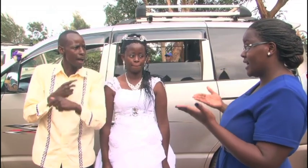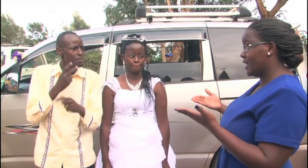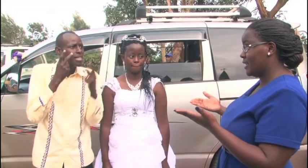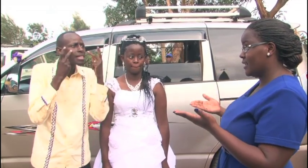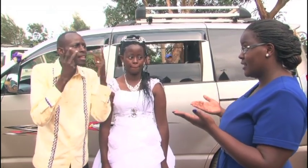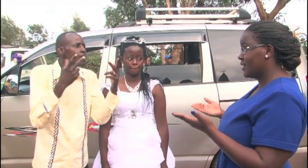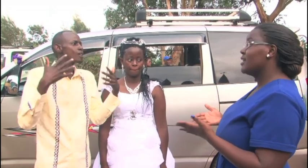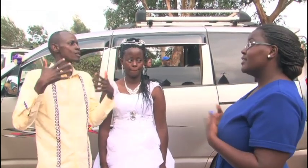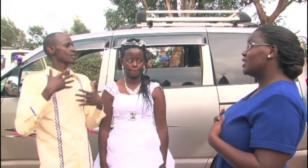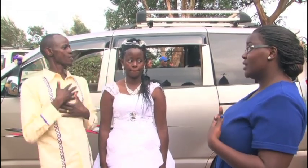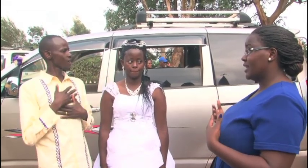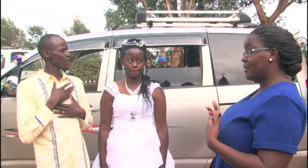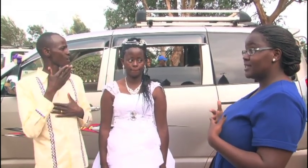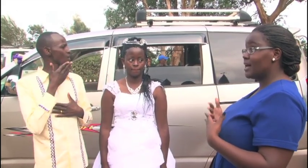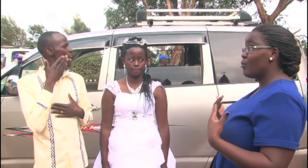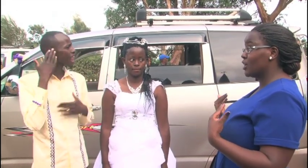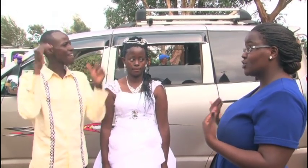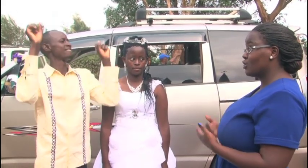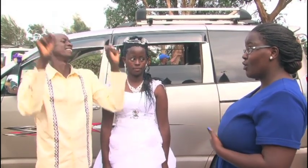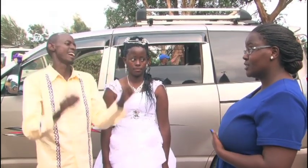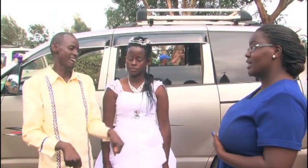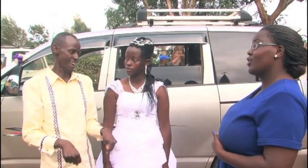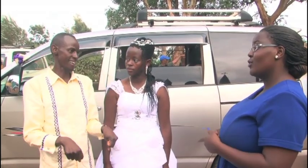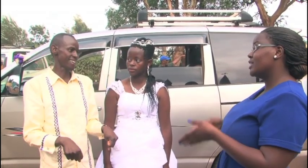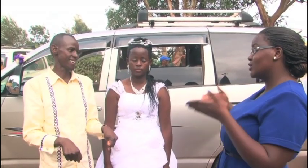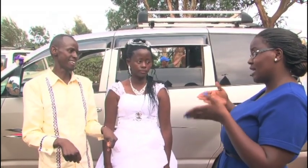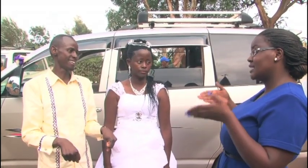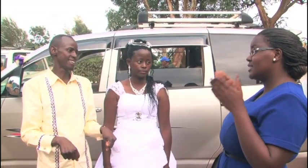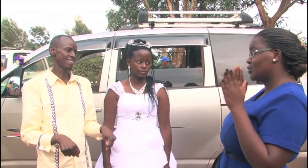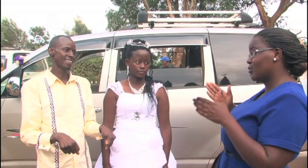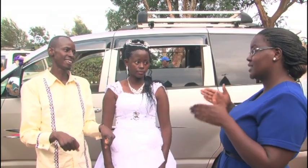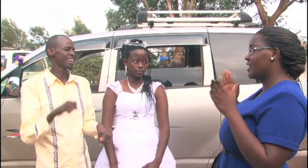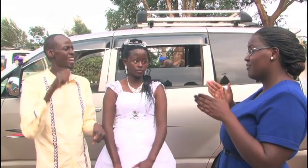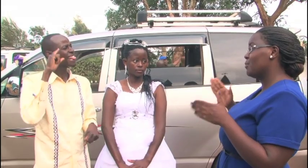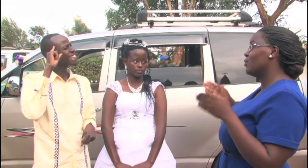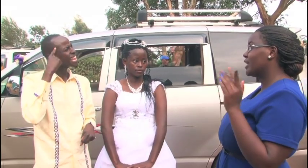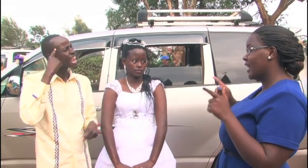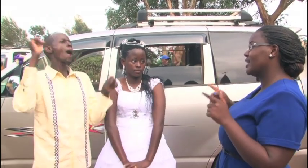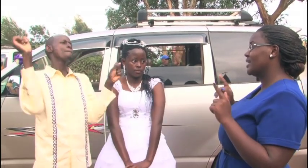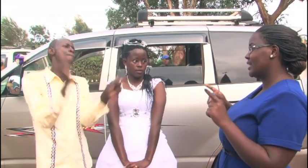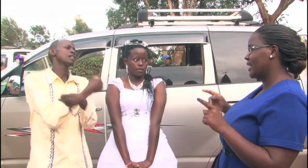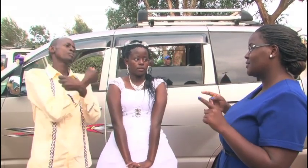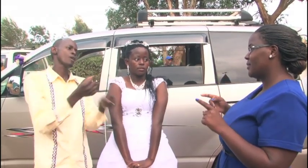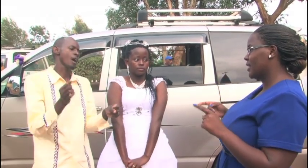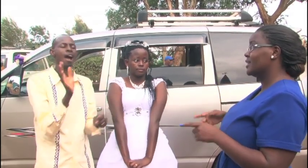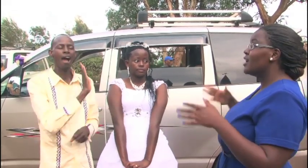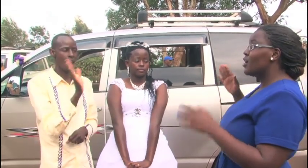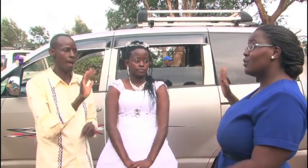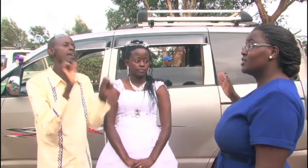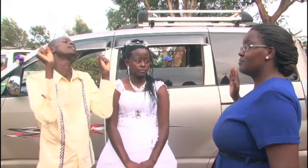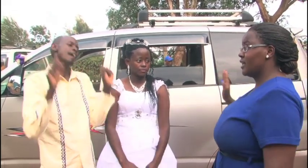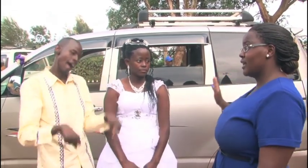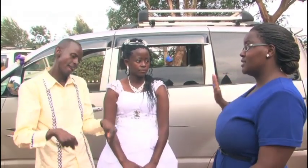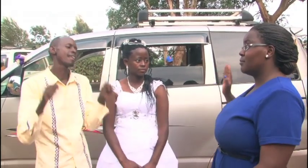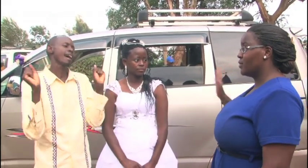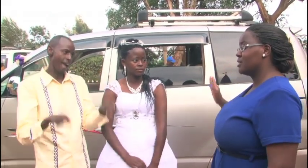is done. That's why they came, and some were shocked, and now they saw that it's true that deaf people can really get married,